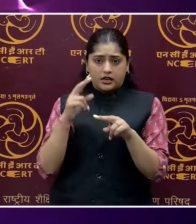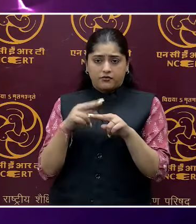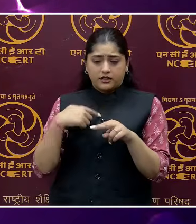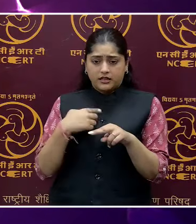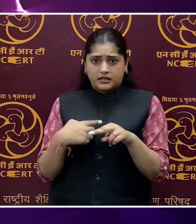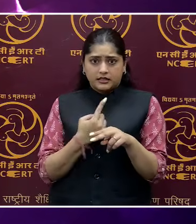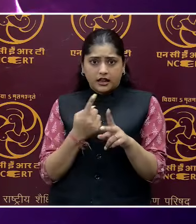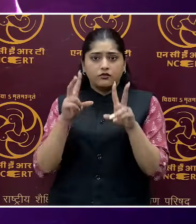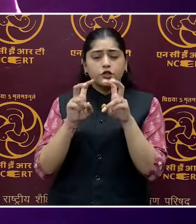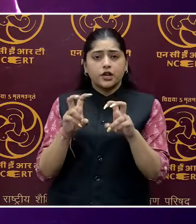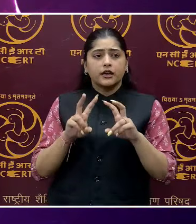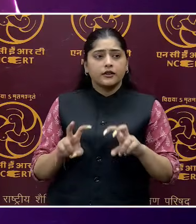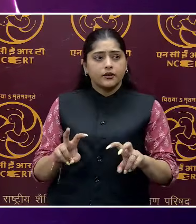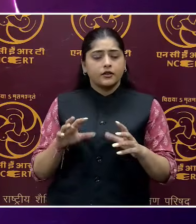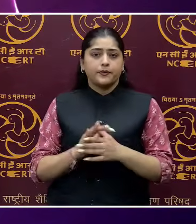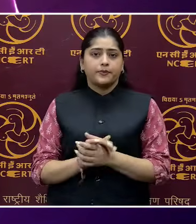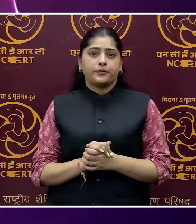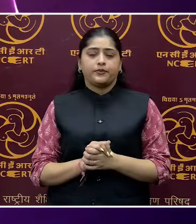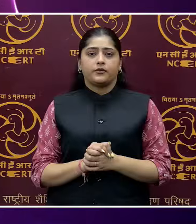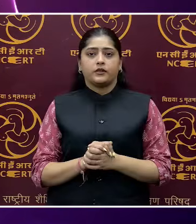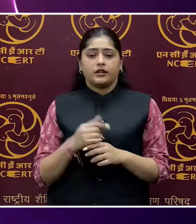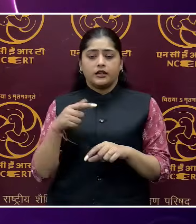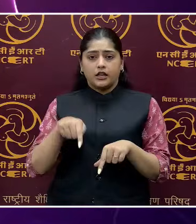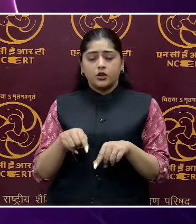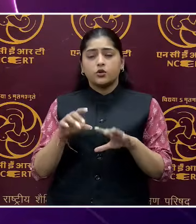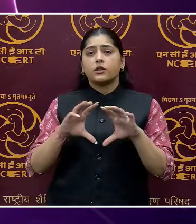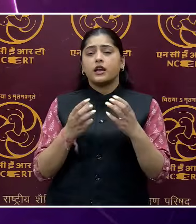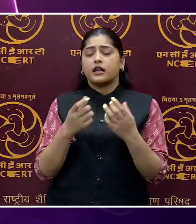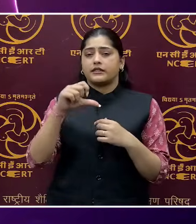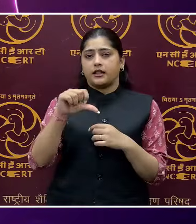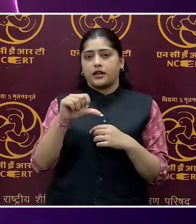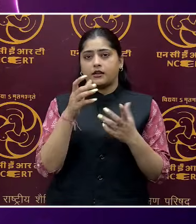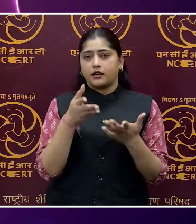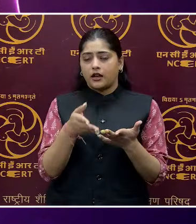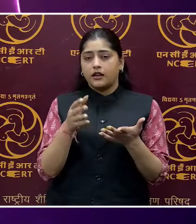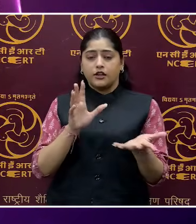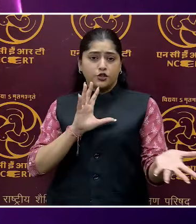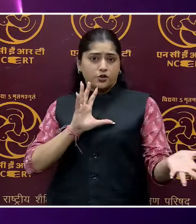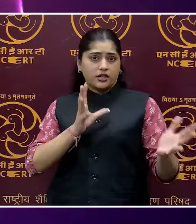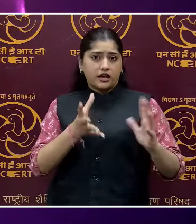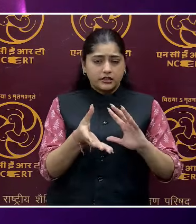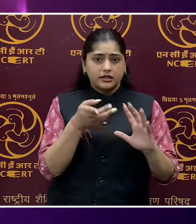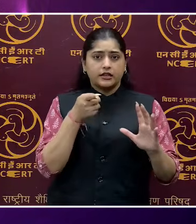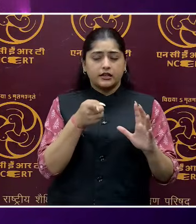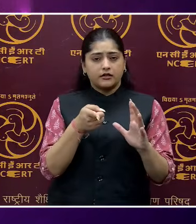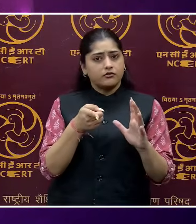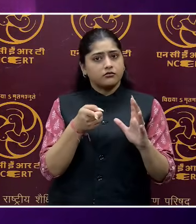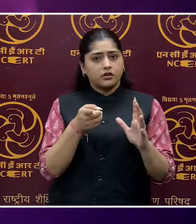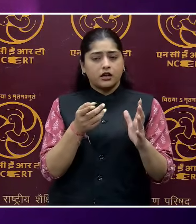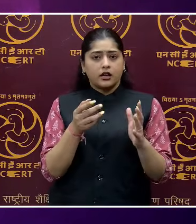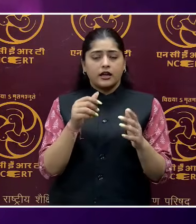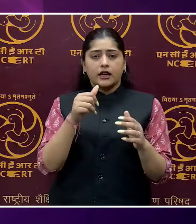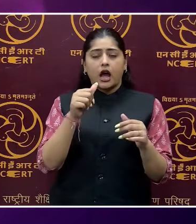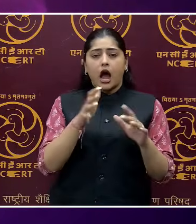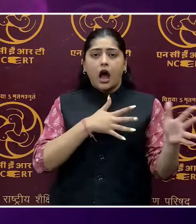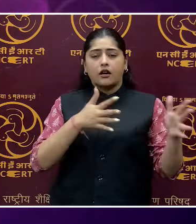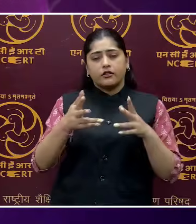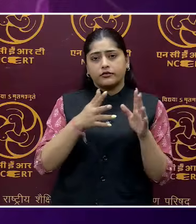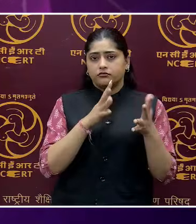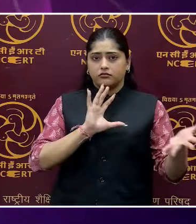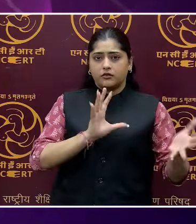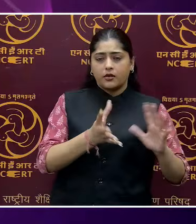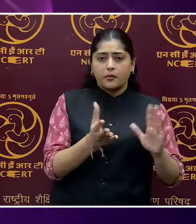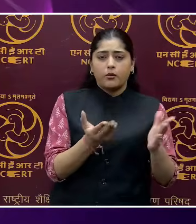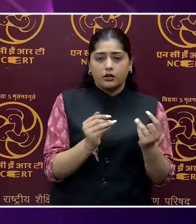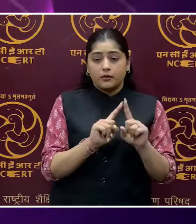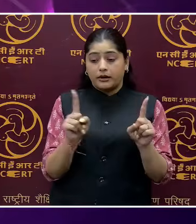So, this is the demonstration of class 9th. Gases are readily compressible while liquids are not. Ma'am, but I